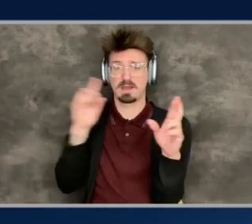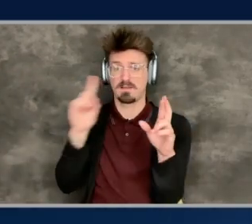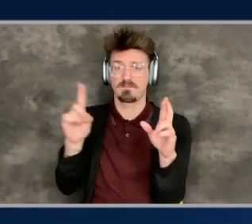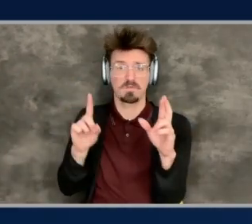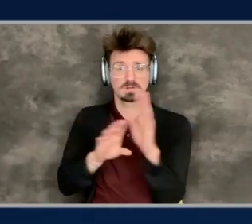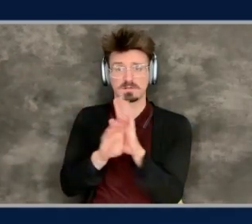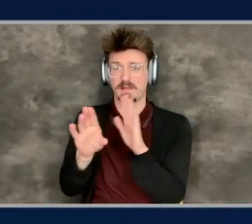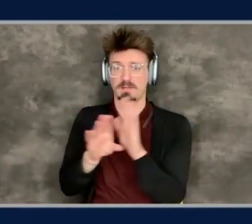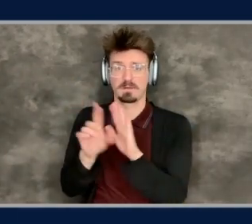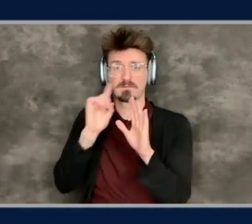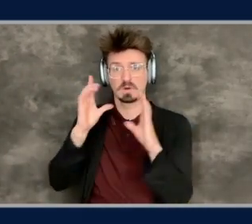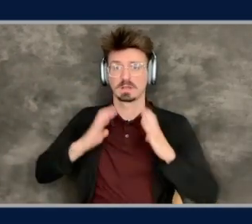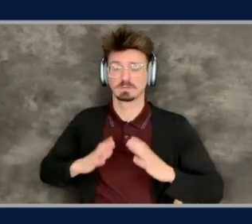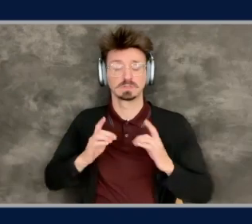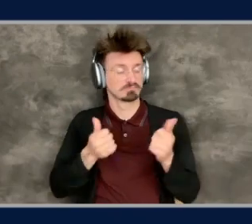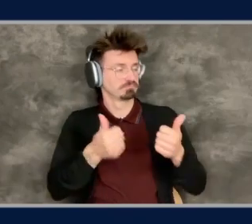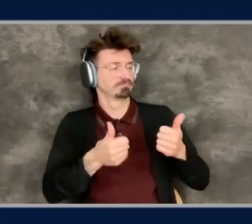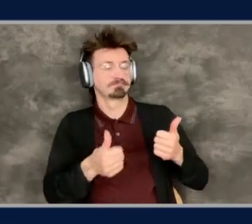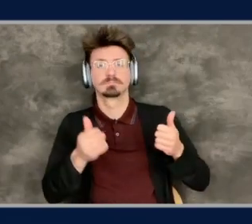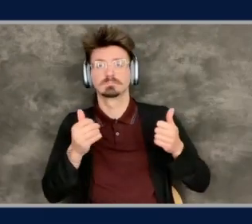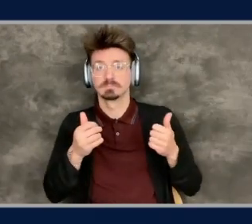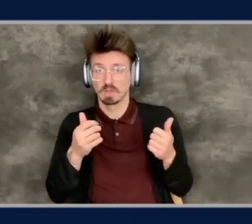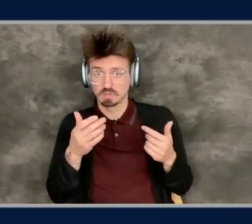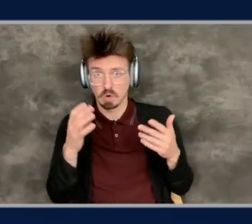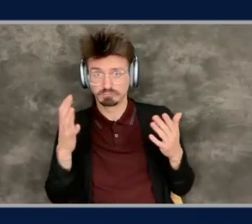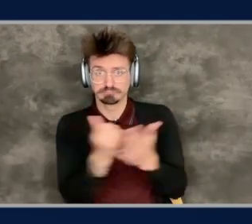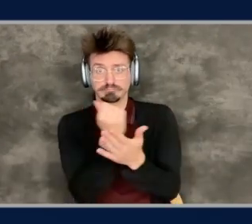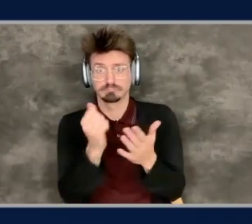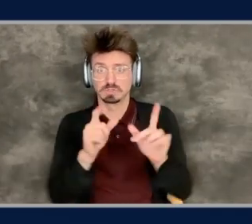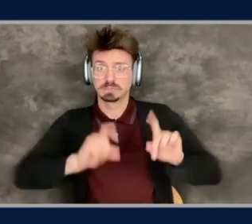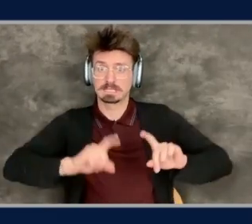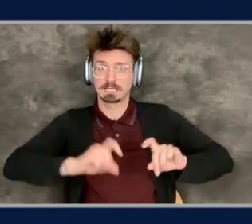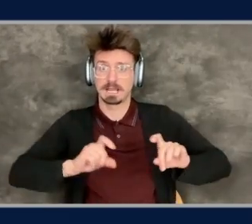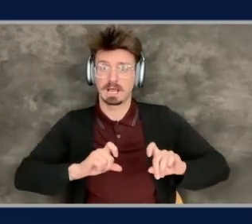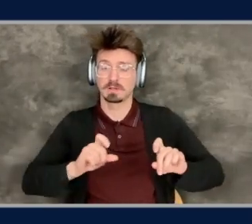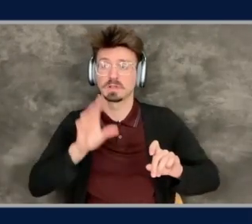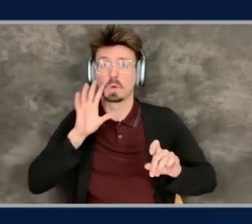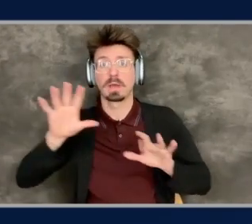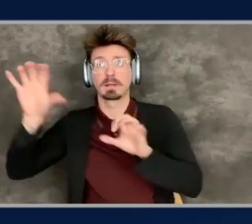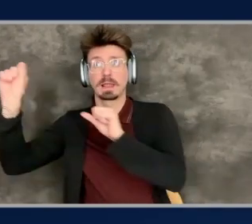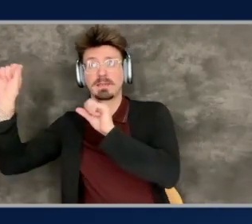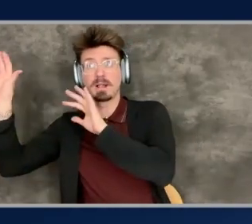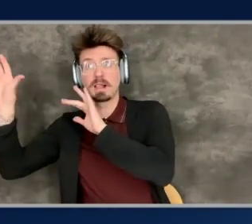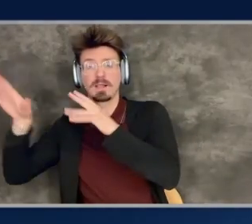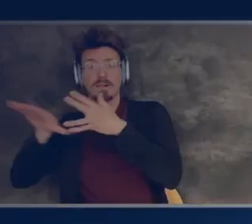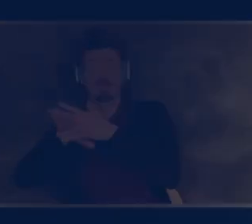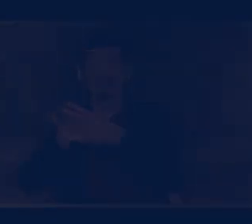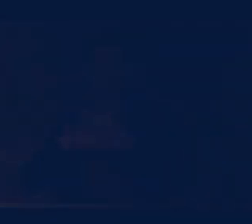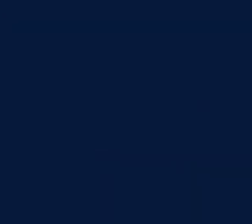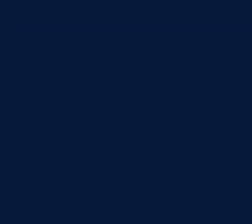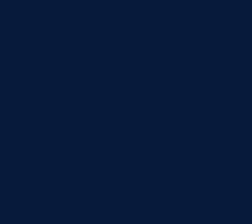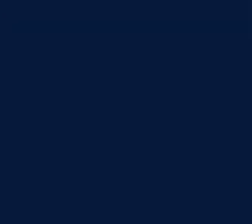Go try it out. But for now, we got to go, and we'll be back with more. So stick around.